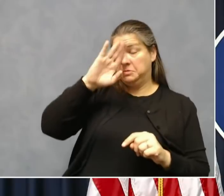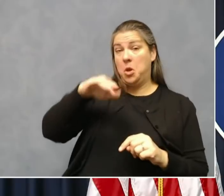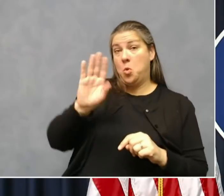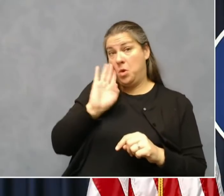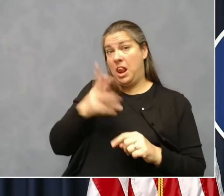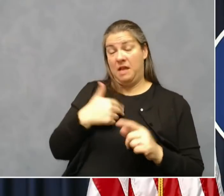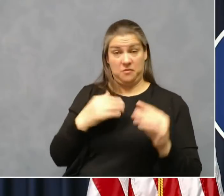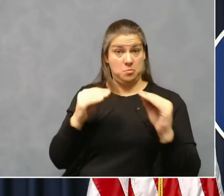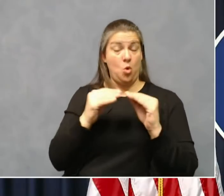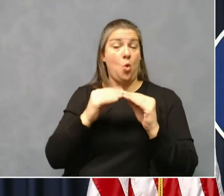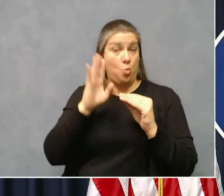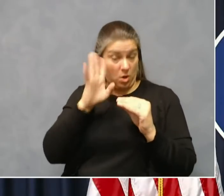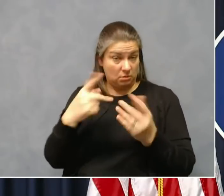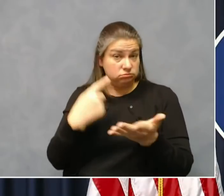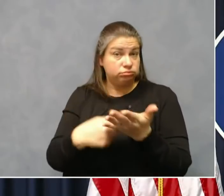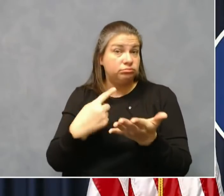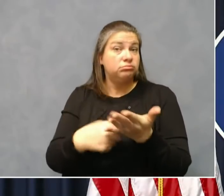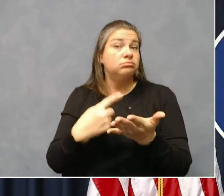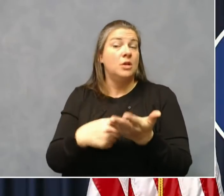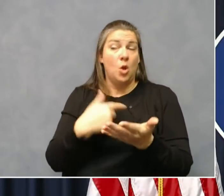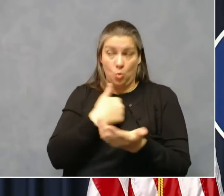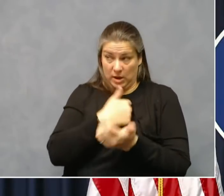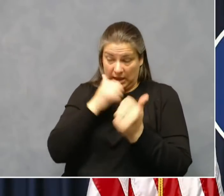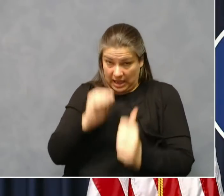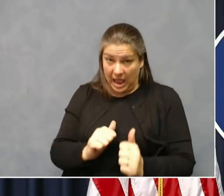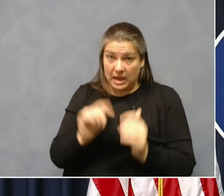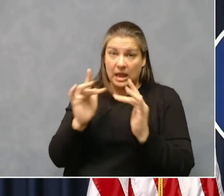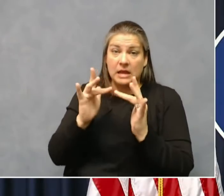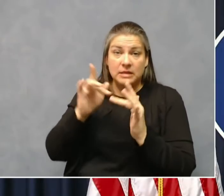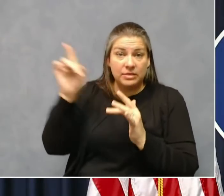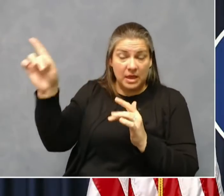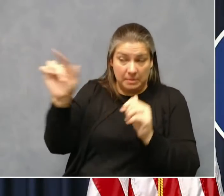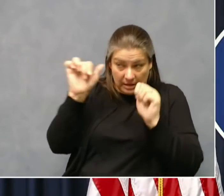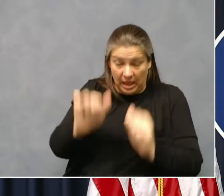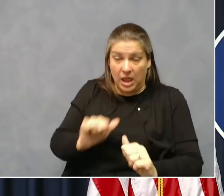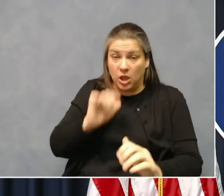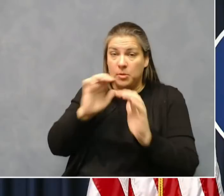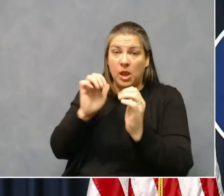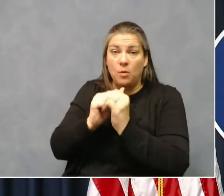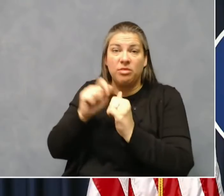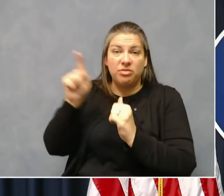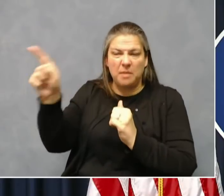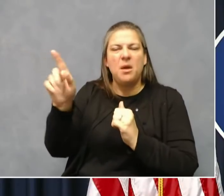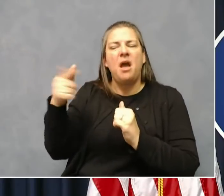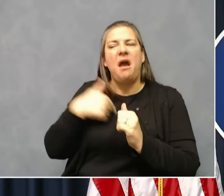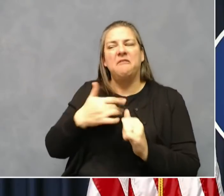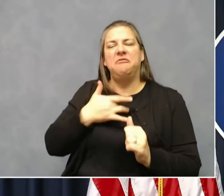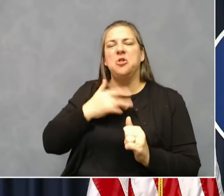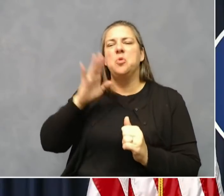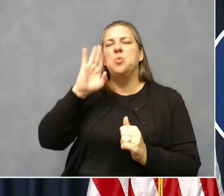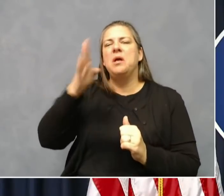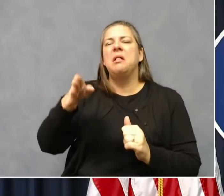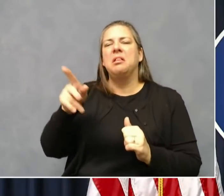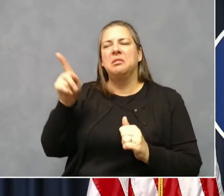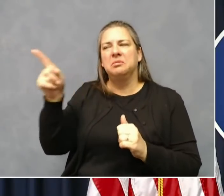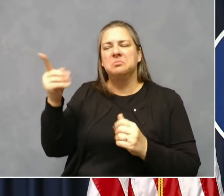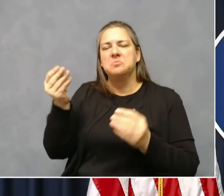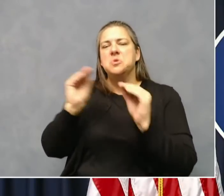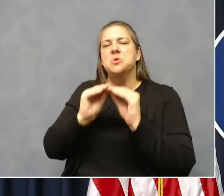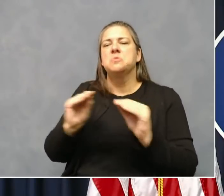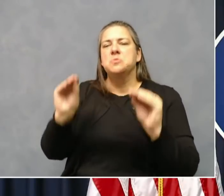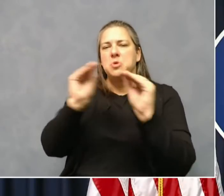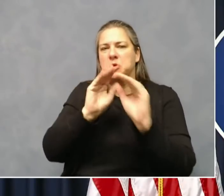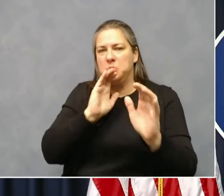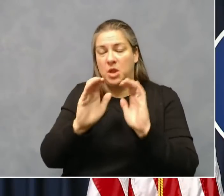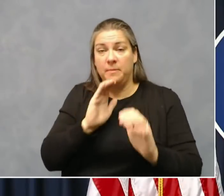contact that we can communicate with, and we're expecting that to pick up as we go. He has talked to the NGA,